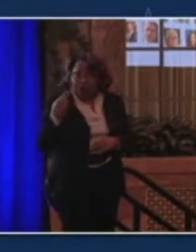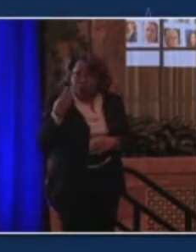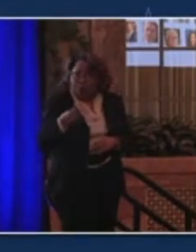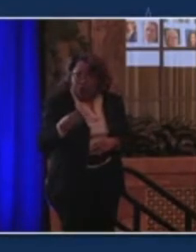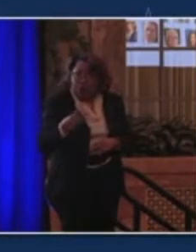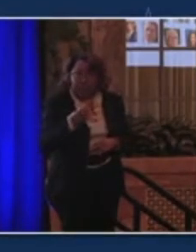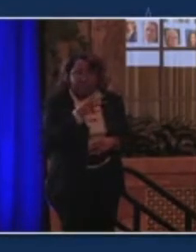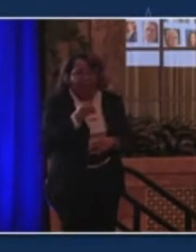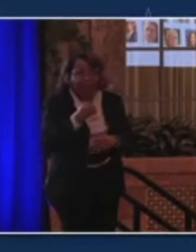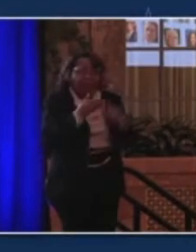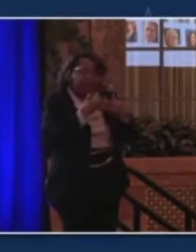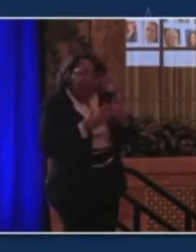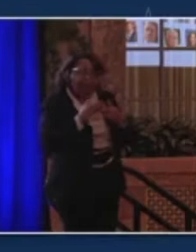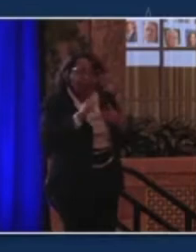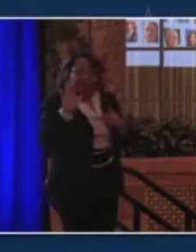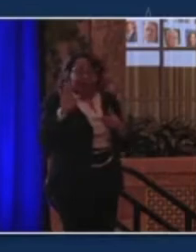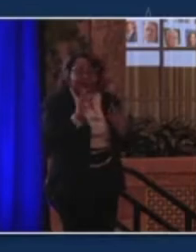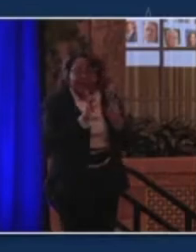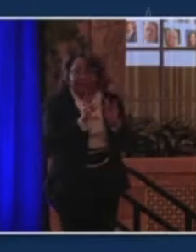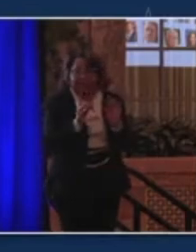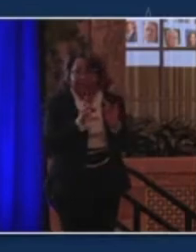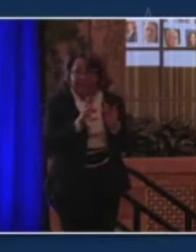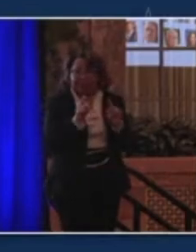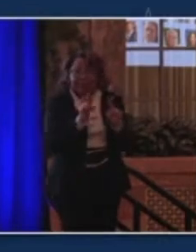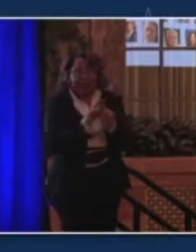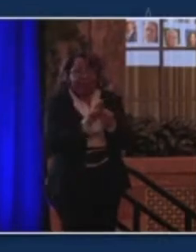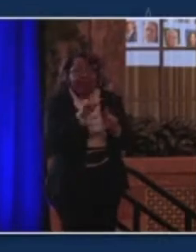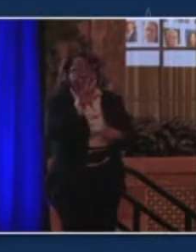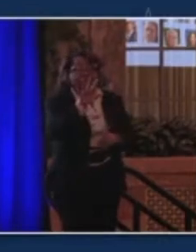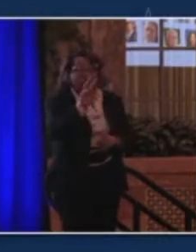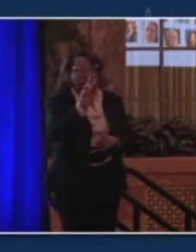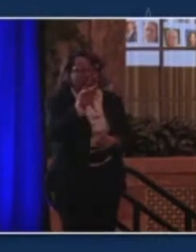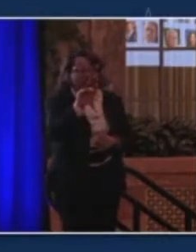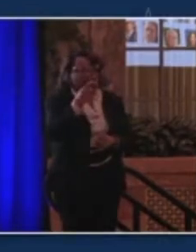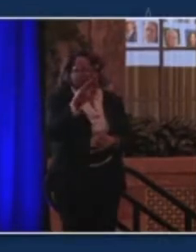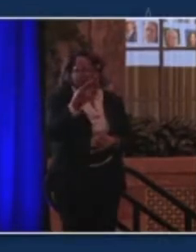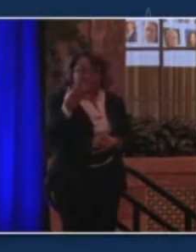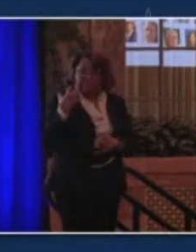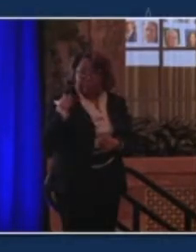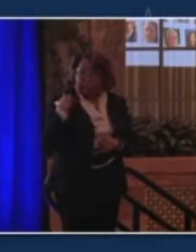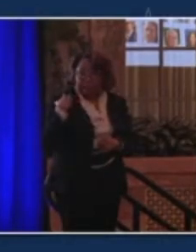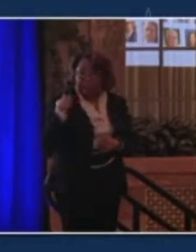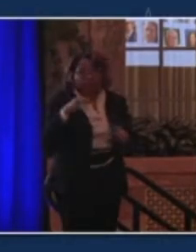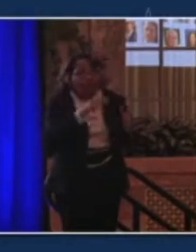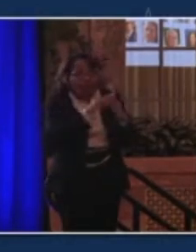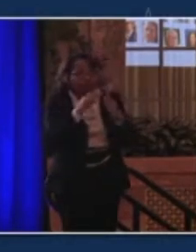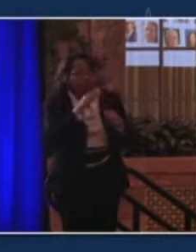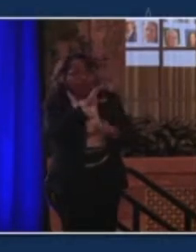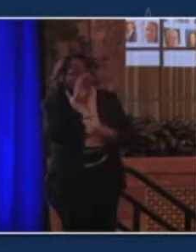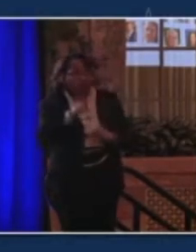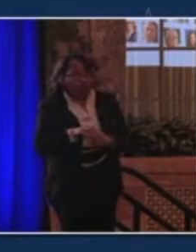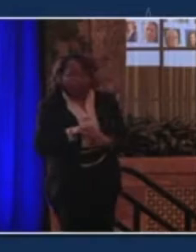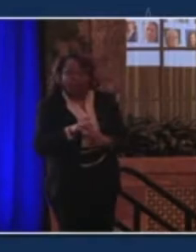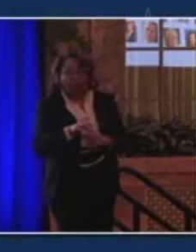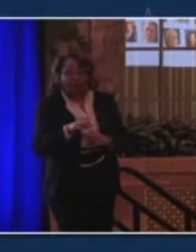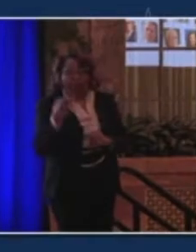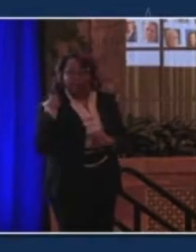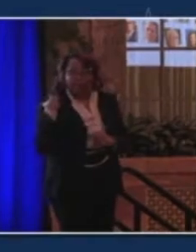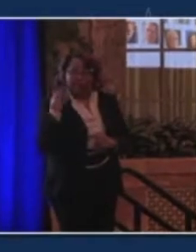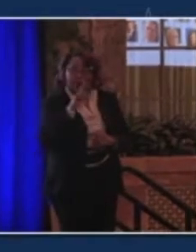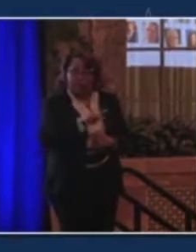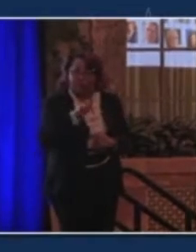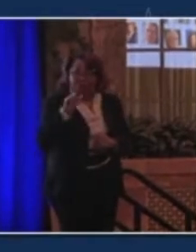and carries on his legacy as the 56th mayor of the city of Chicago, Mayor